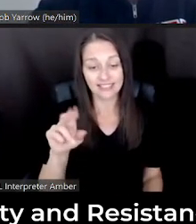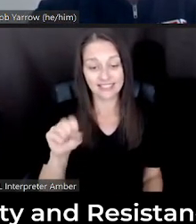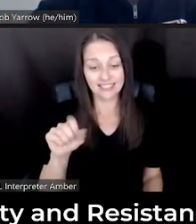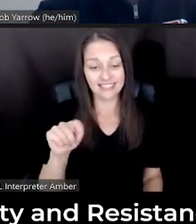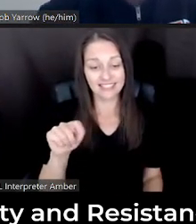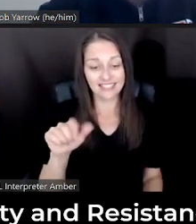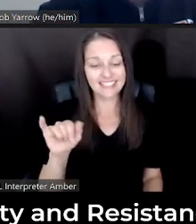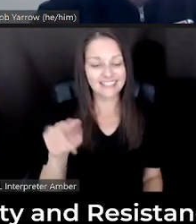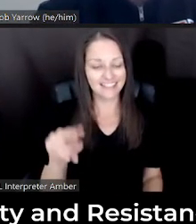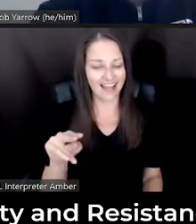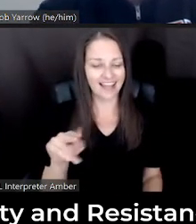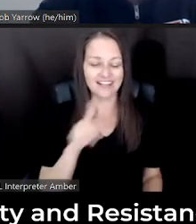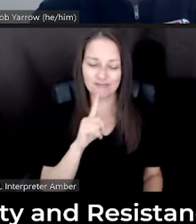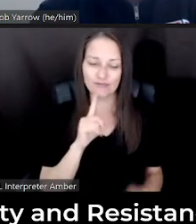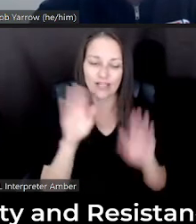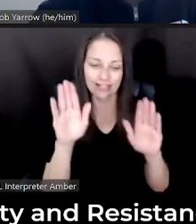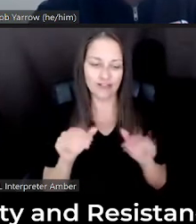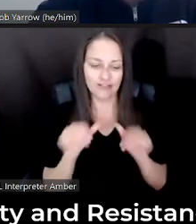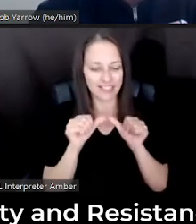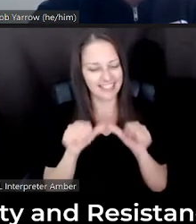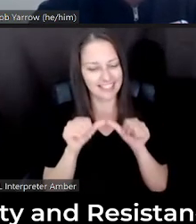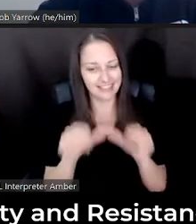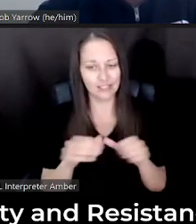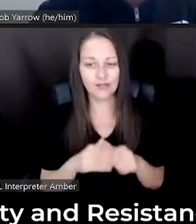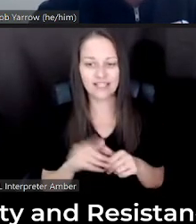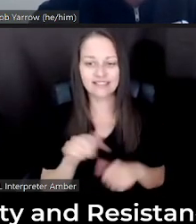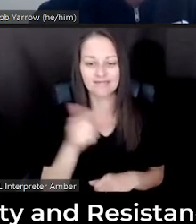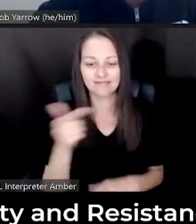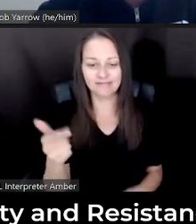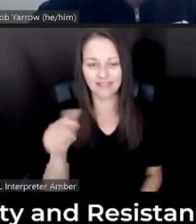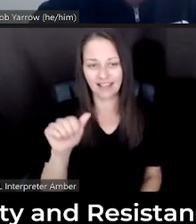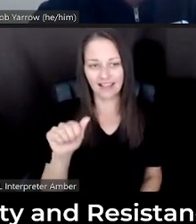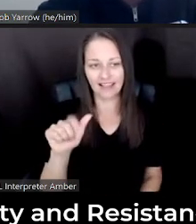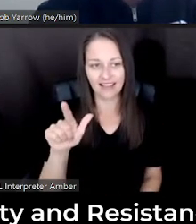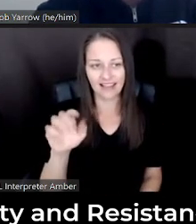table. I'll go next to Alexandra and then Howard.